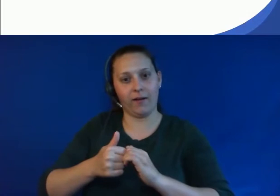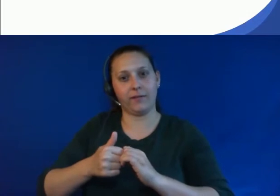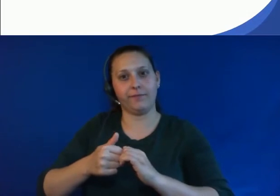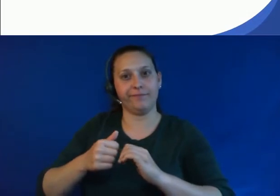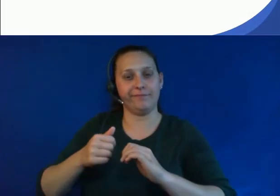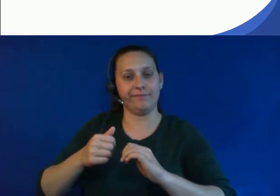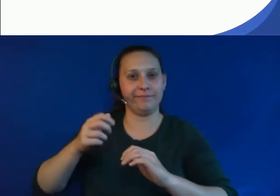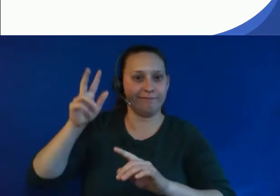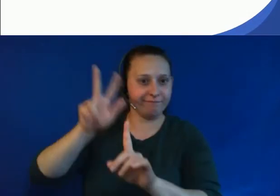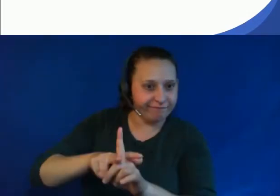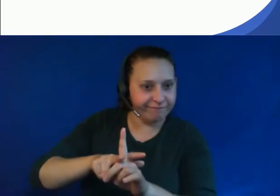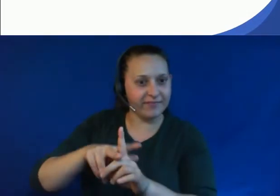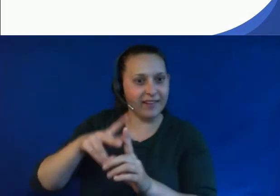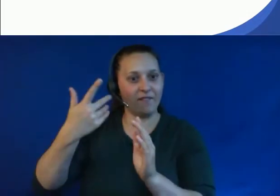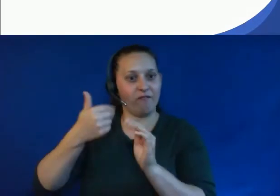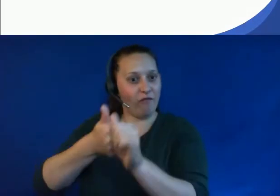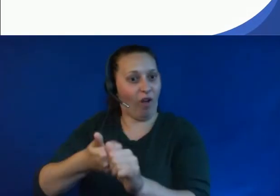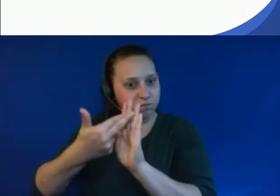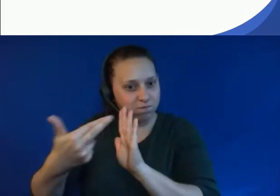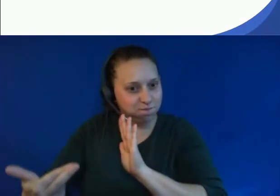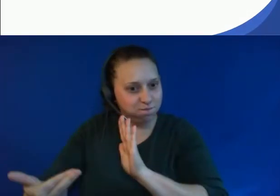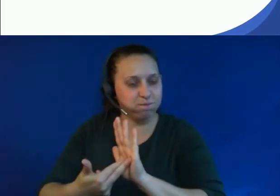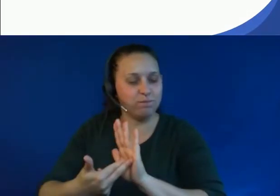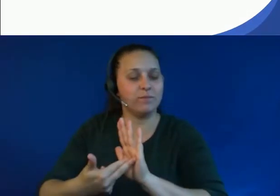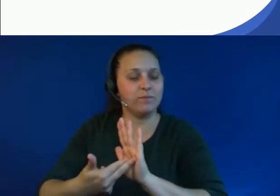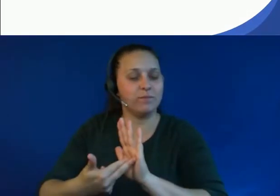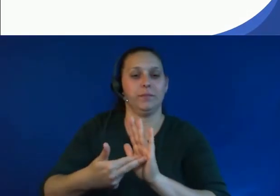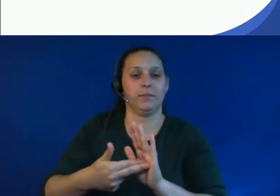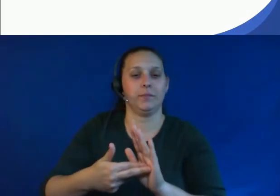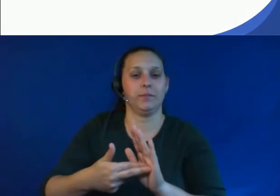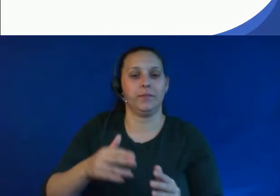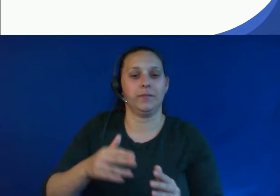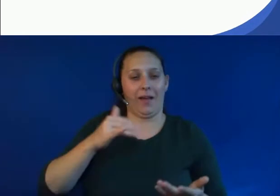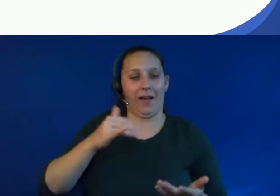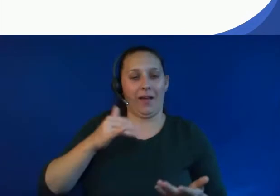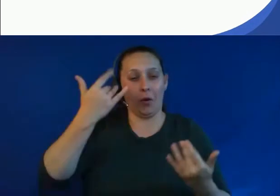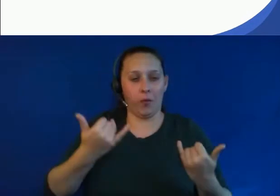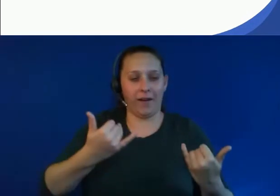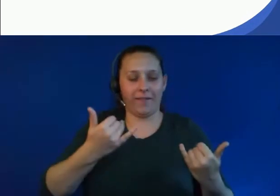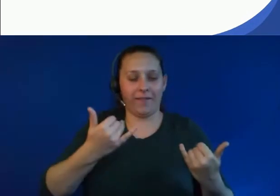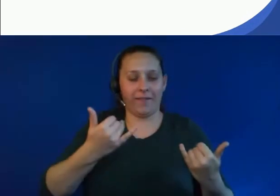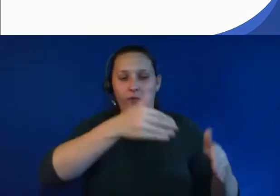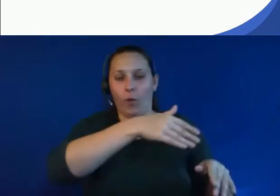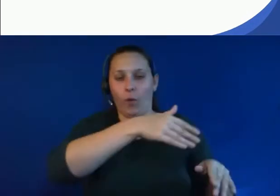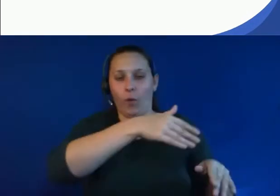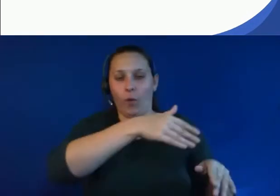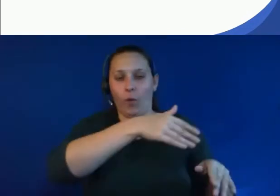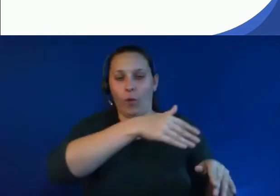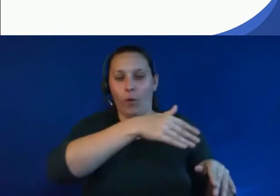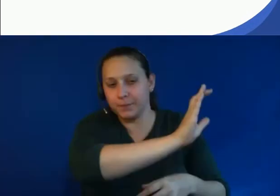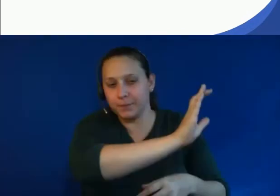deal with. So that's why we're narrowing our focus to just this area of BC for now, and then moving